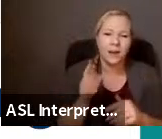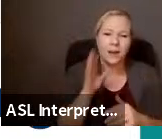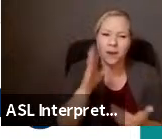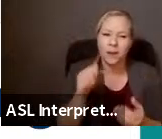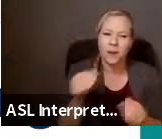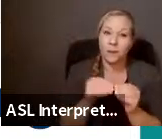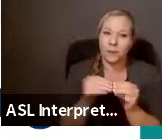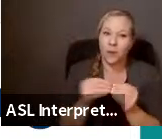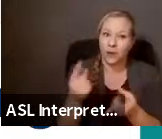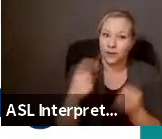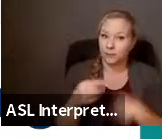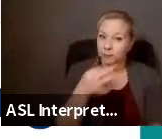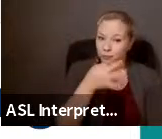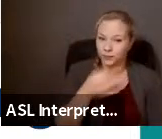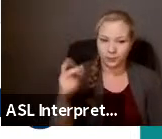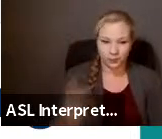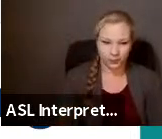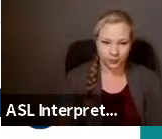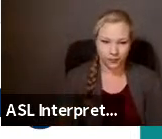All right.